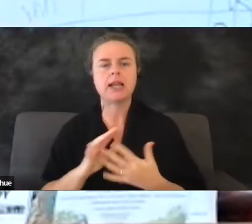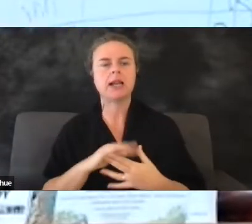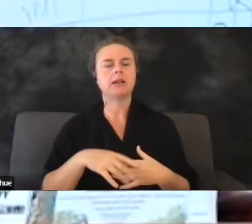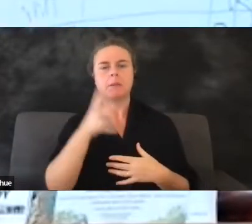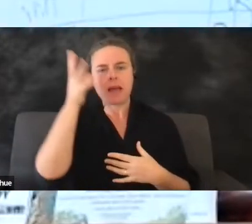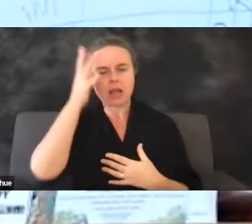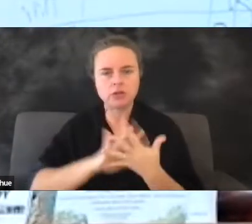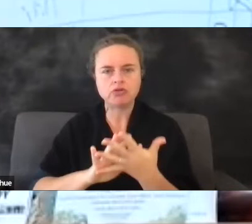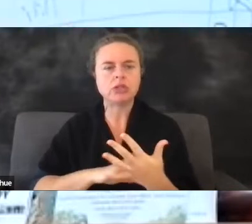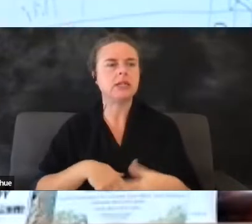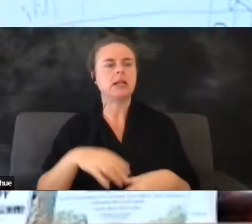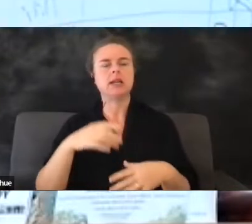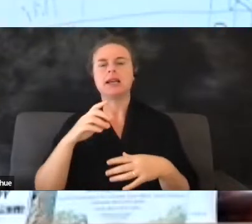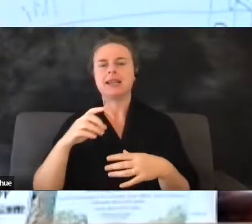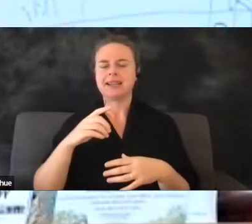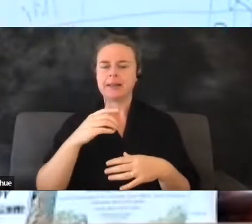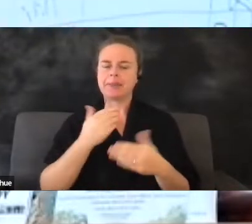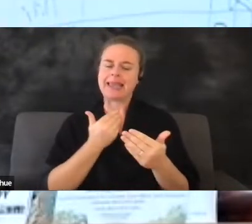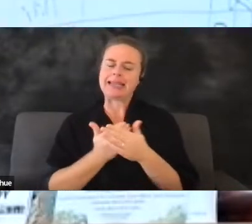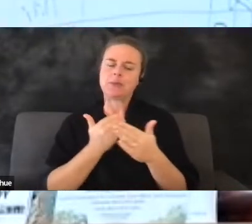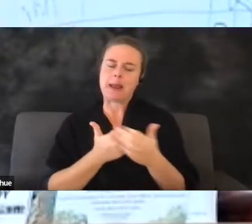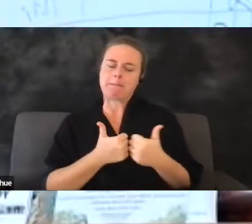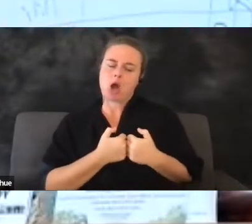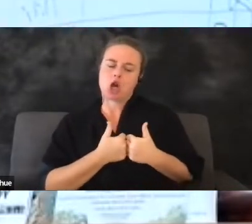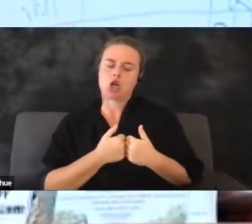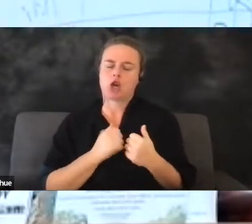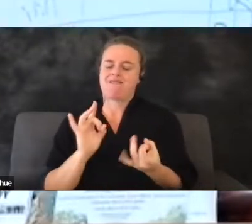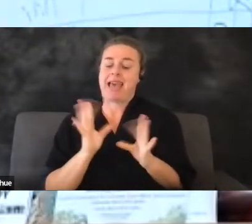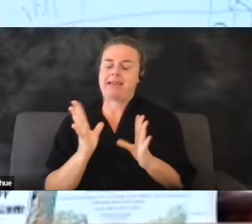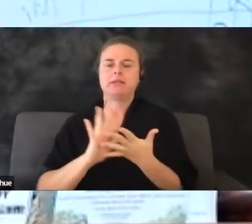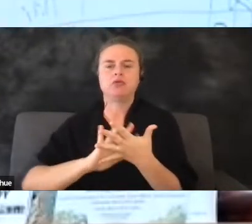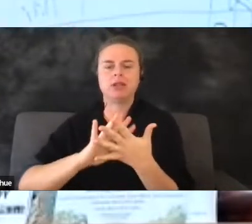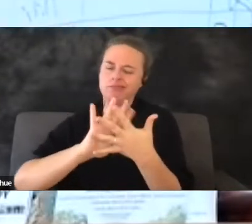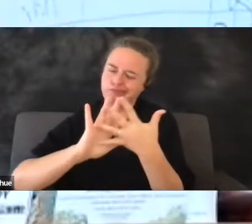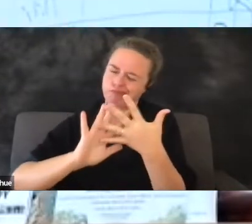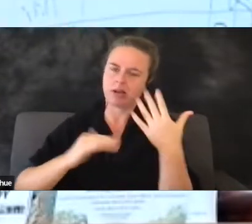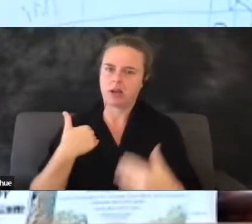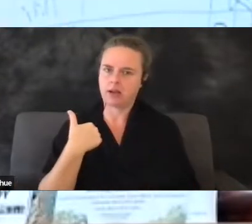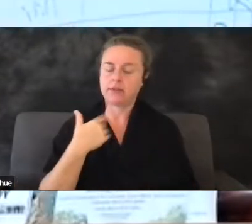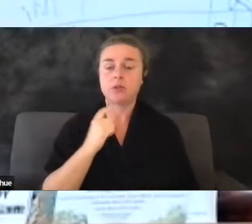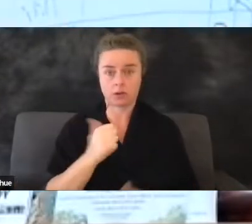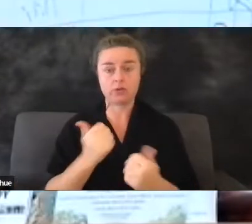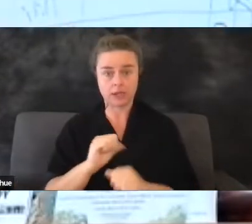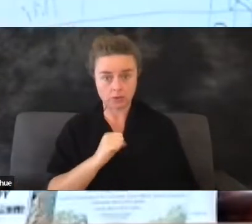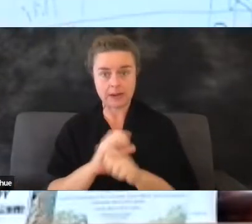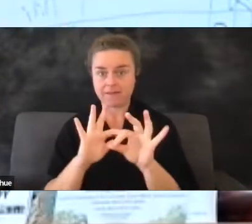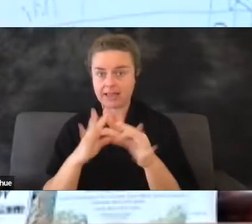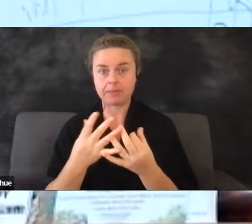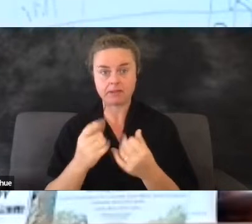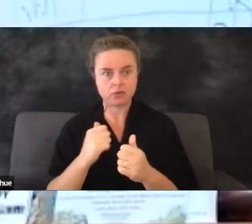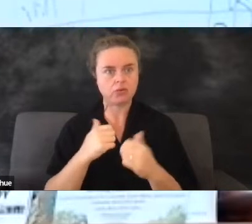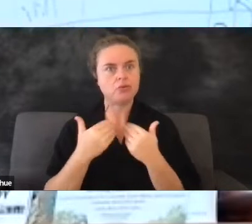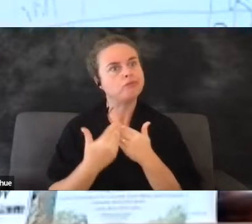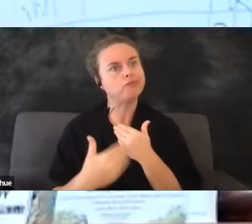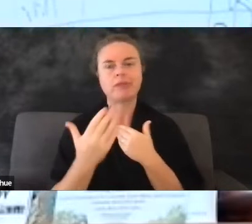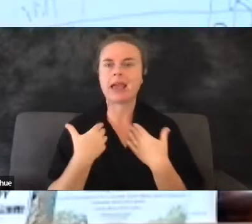partner violence screening. And effectively what we're trying to do is set families up to be healthy and well. So what do you need